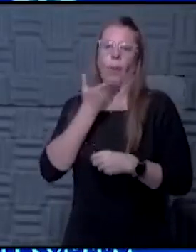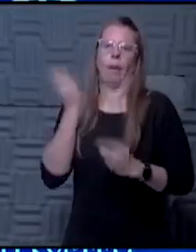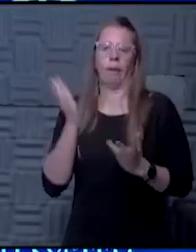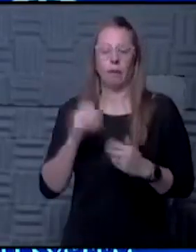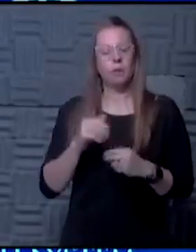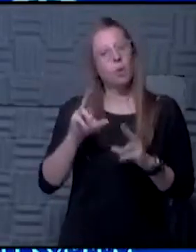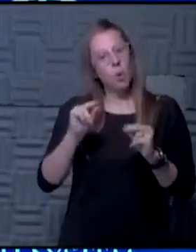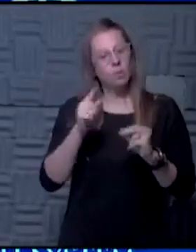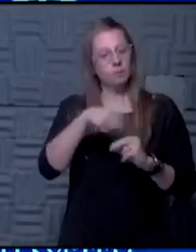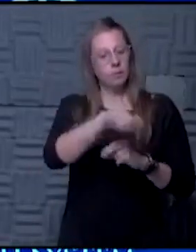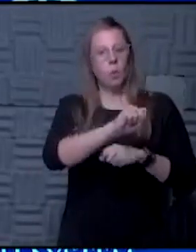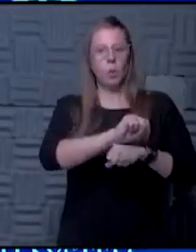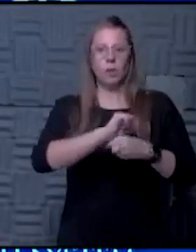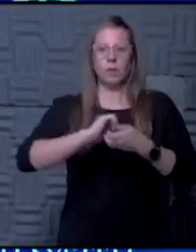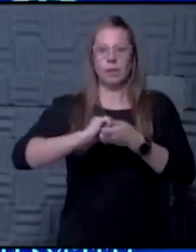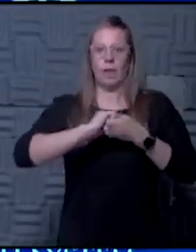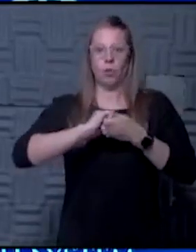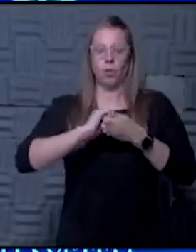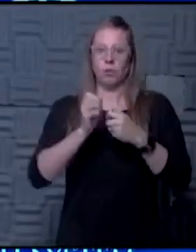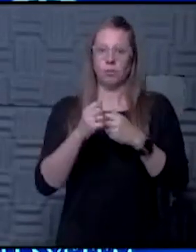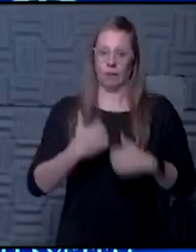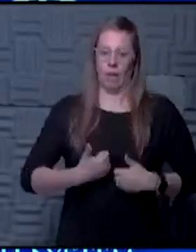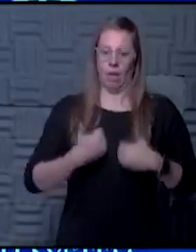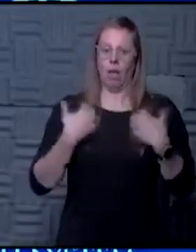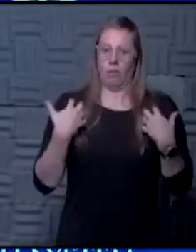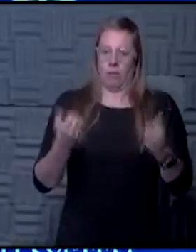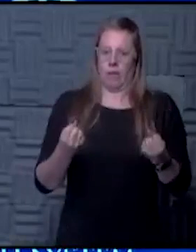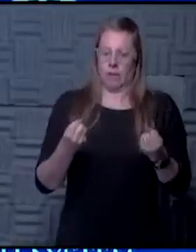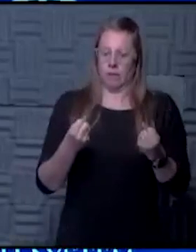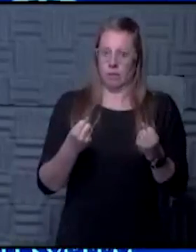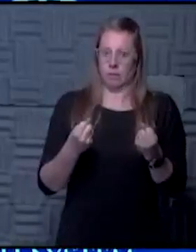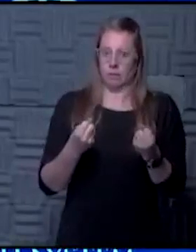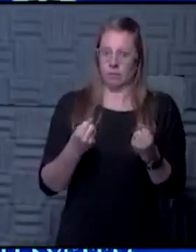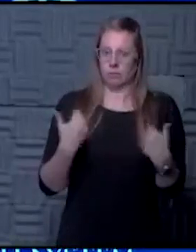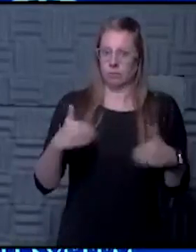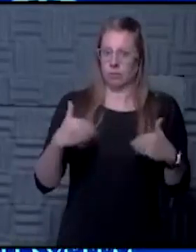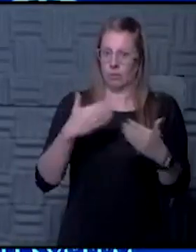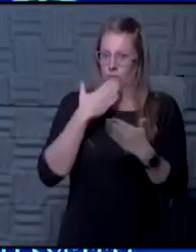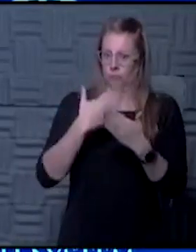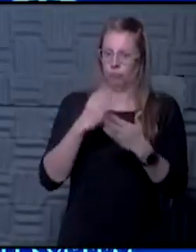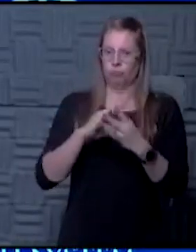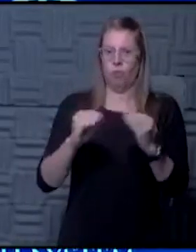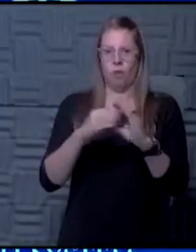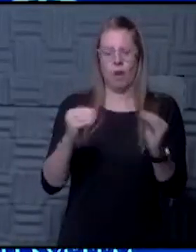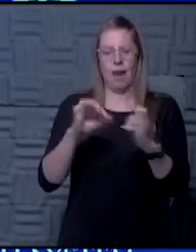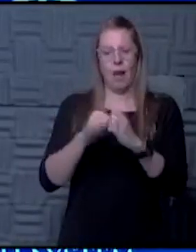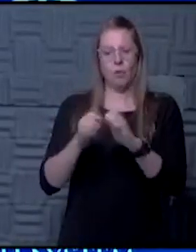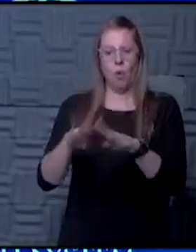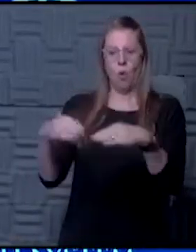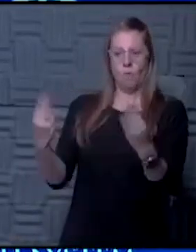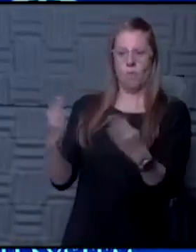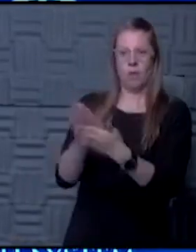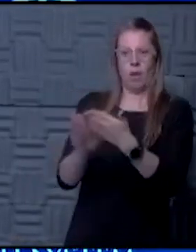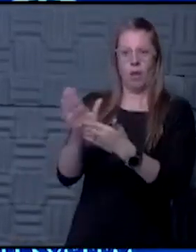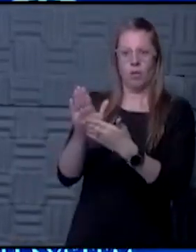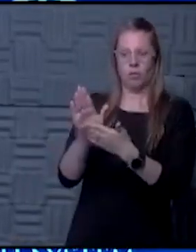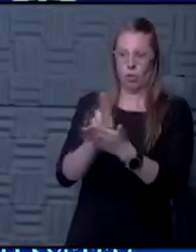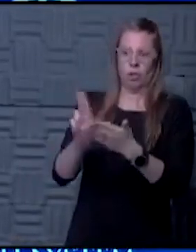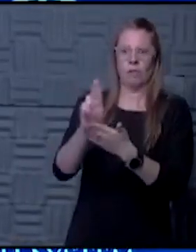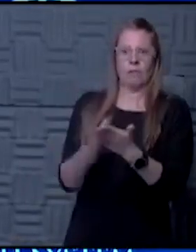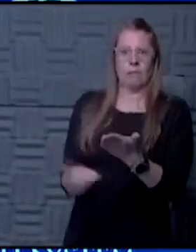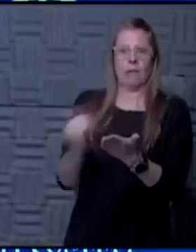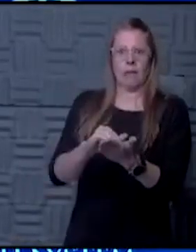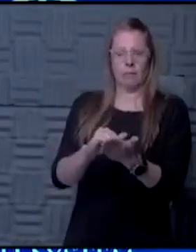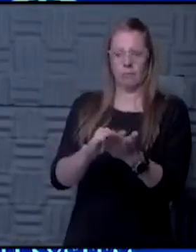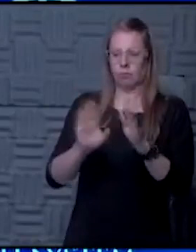they worked together, and they kept each other healthy. I mean, I think that's a remarkable story for how to open a college back up in a university, do